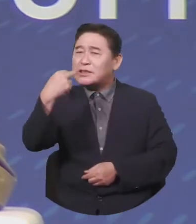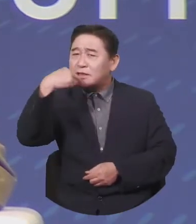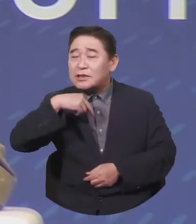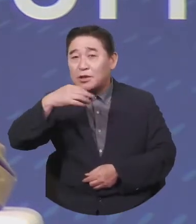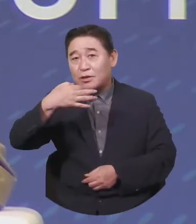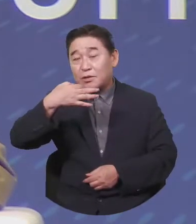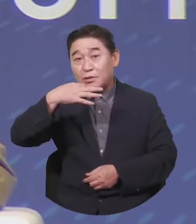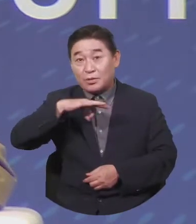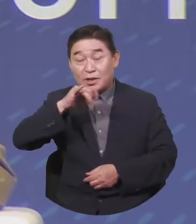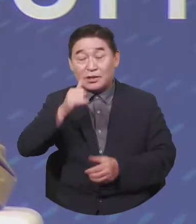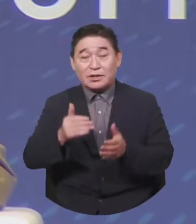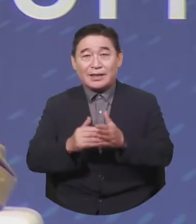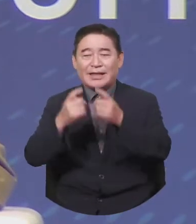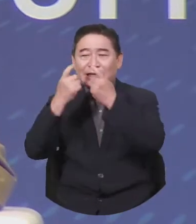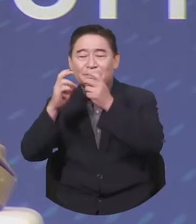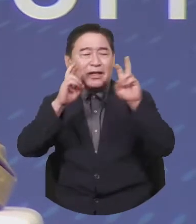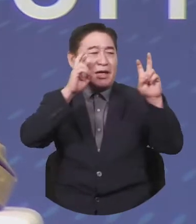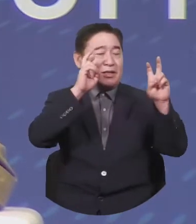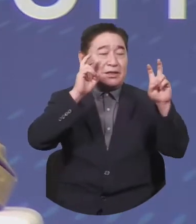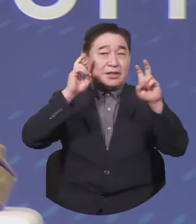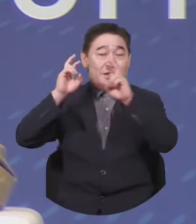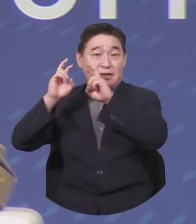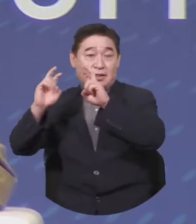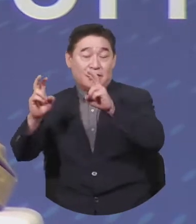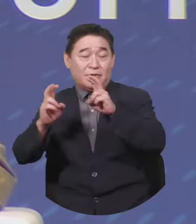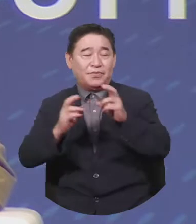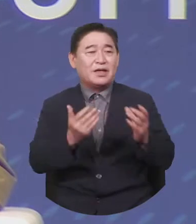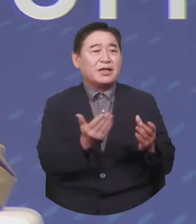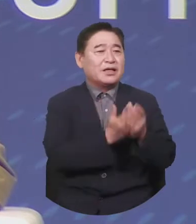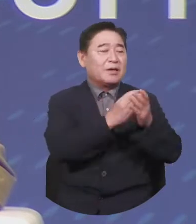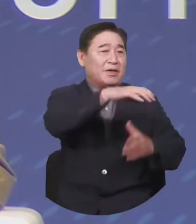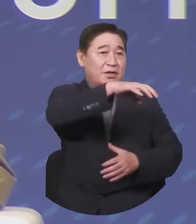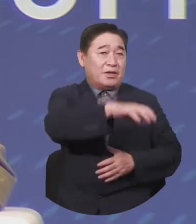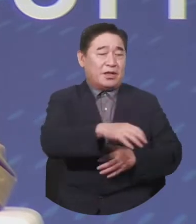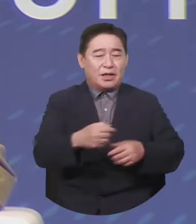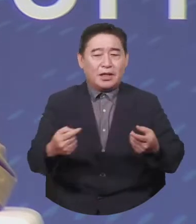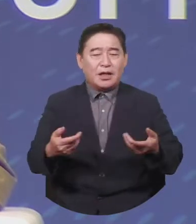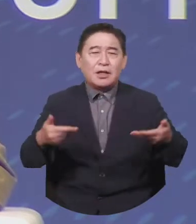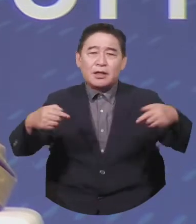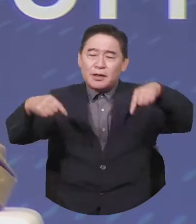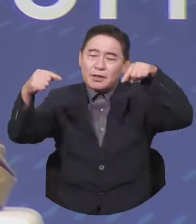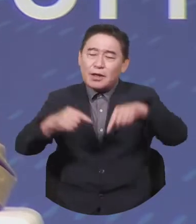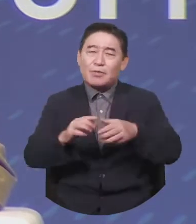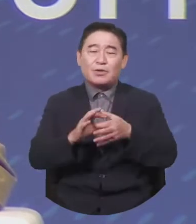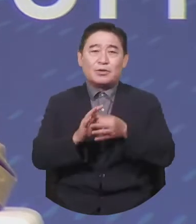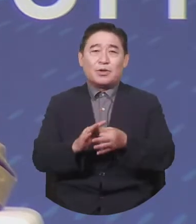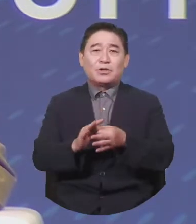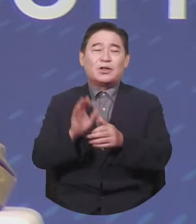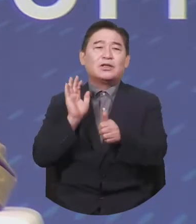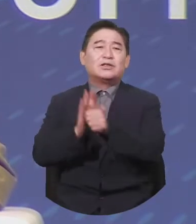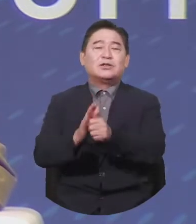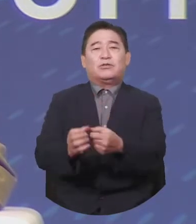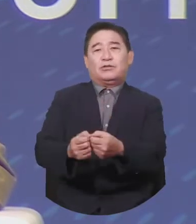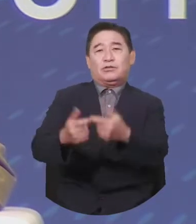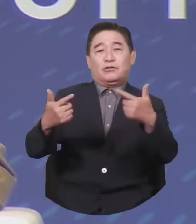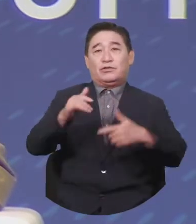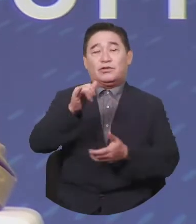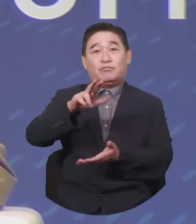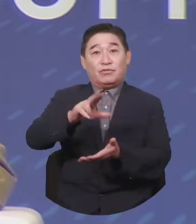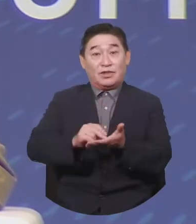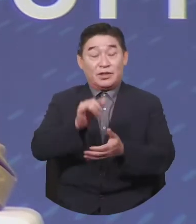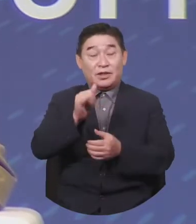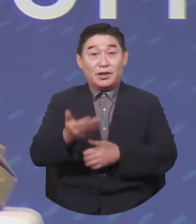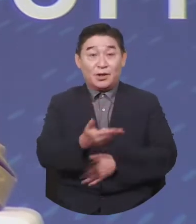sector and developmental agencies to scale up the financial resources. So everyone knows we have